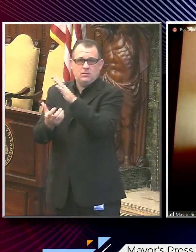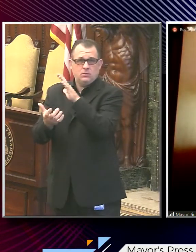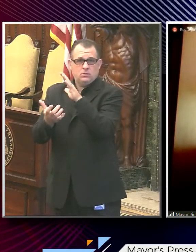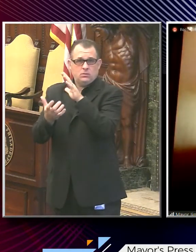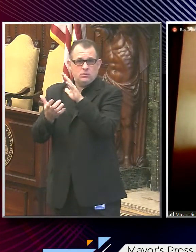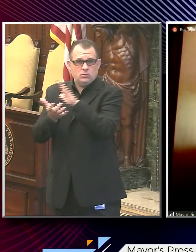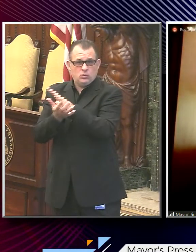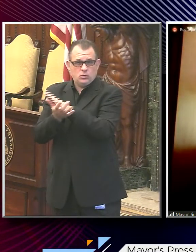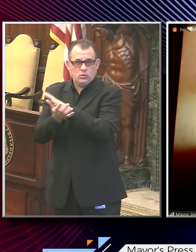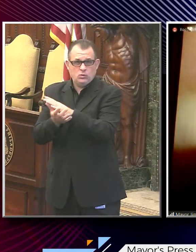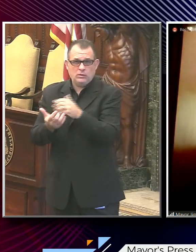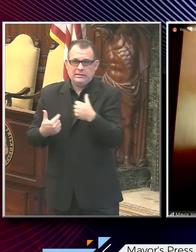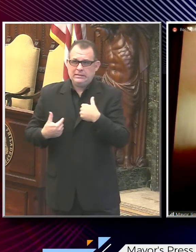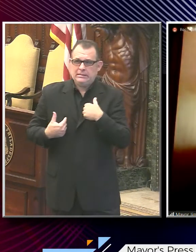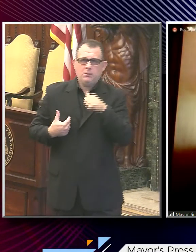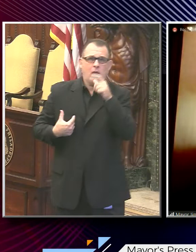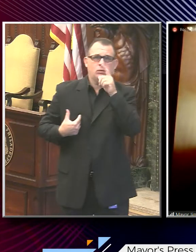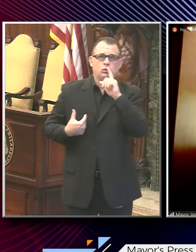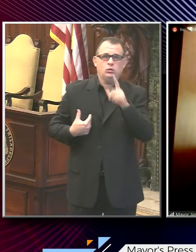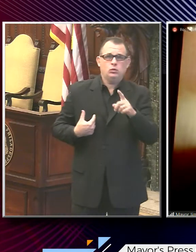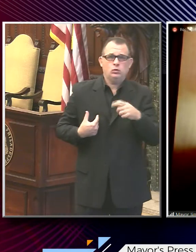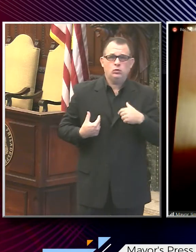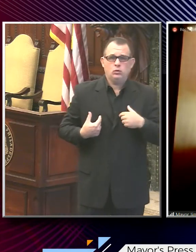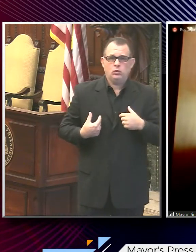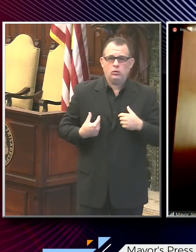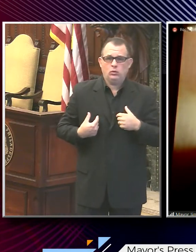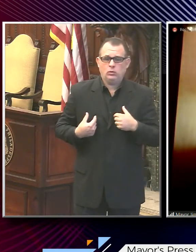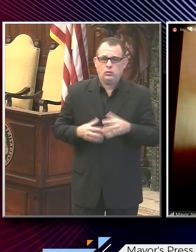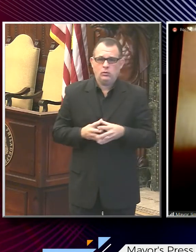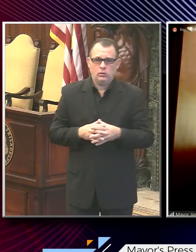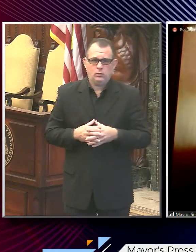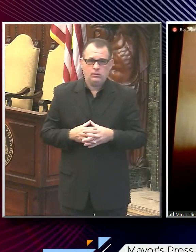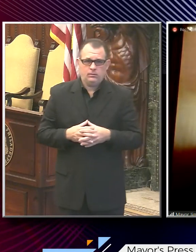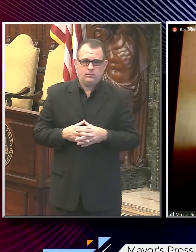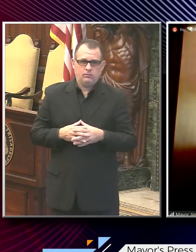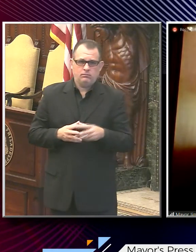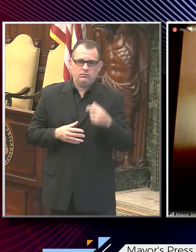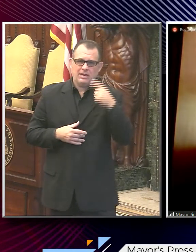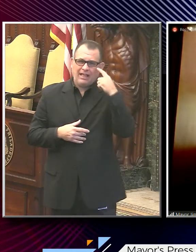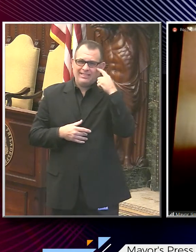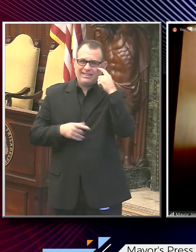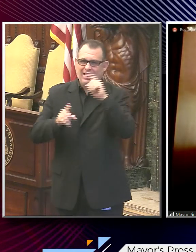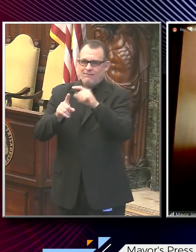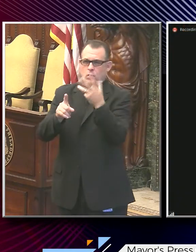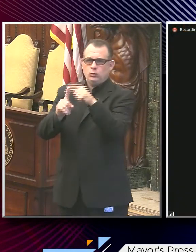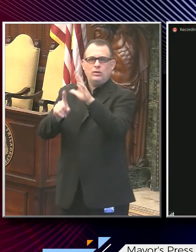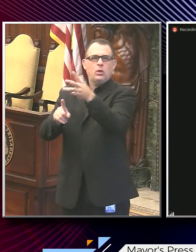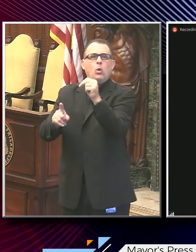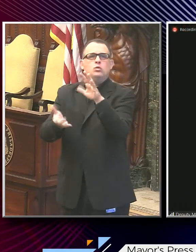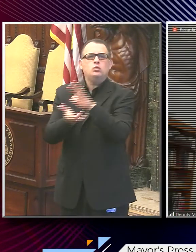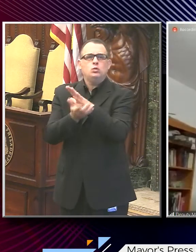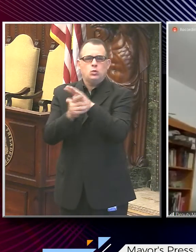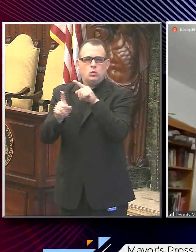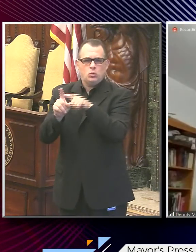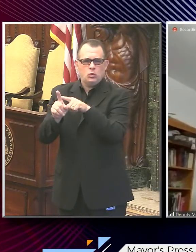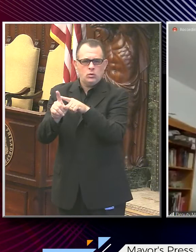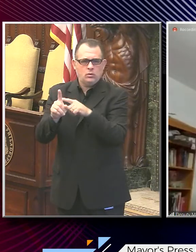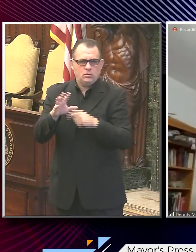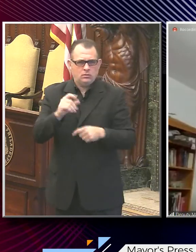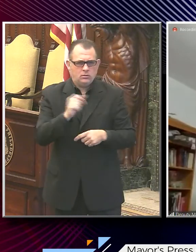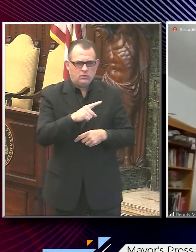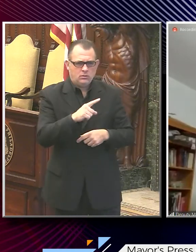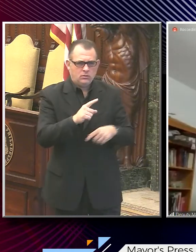that Eva may know. Eva, did they have to go to their own school? I don't. Go ahead, Ava. I'm